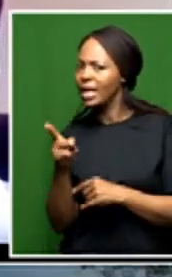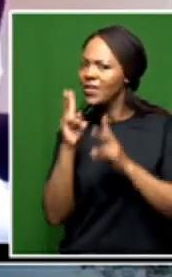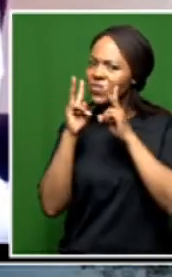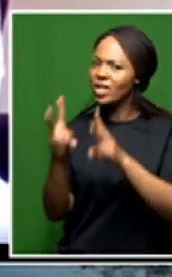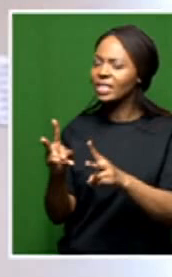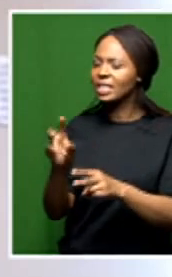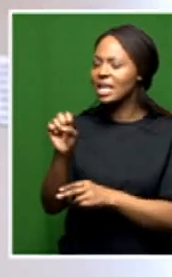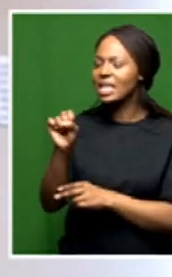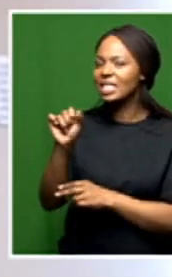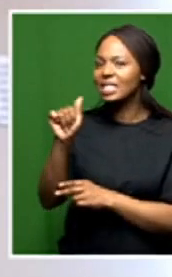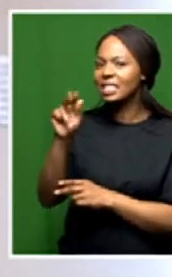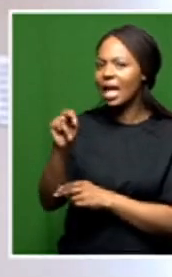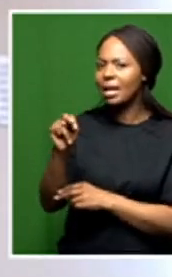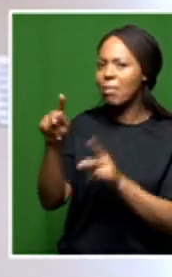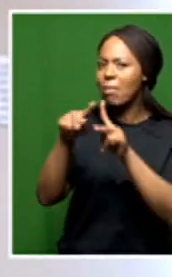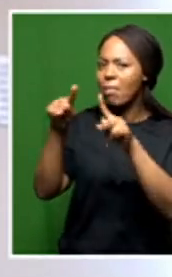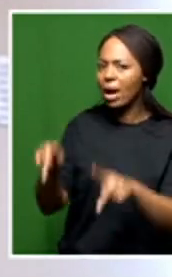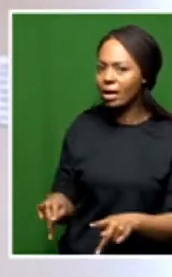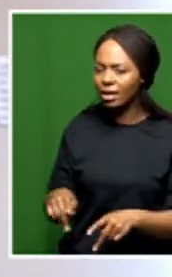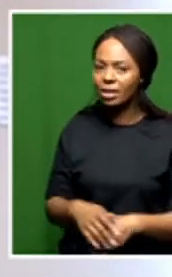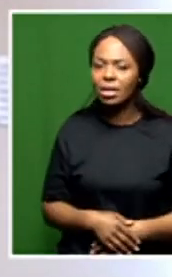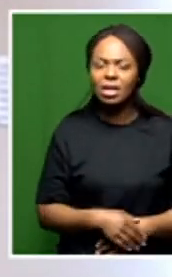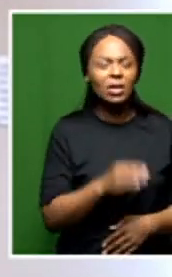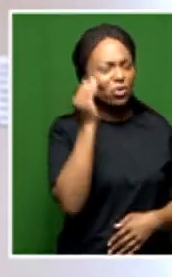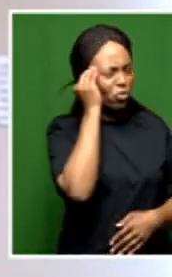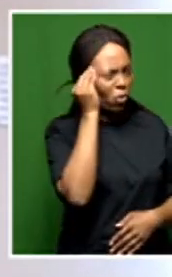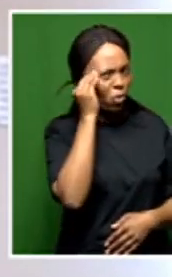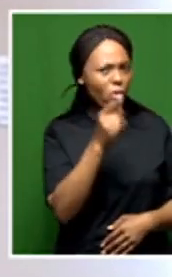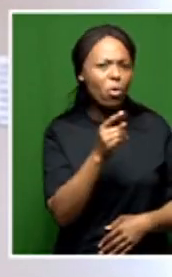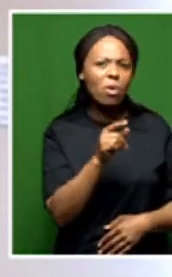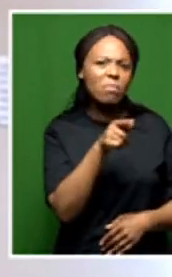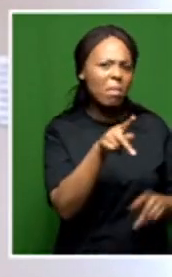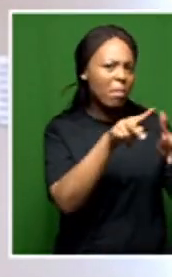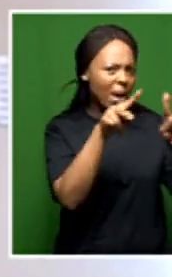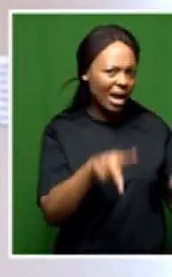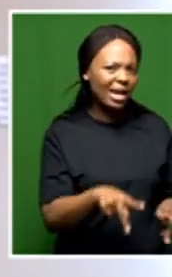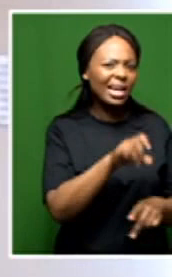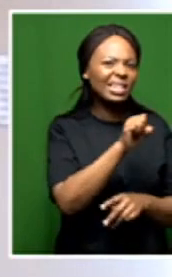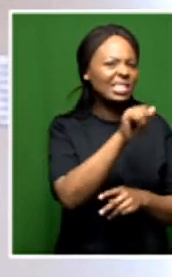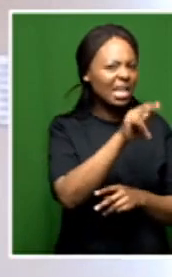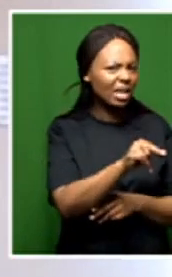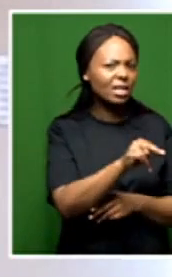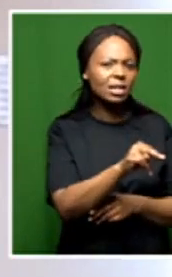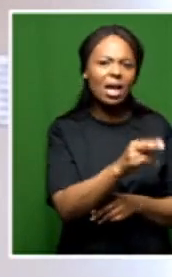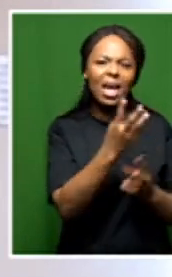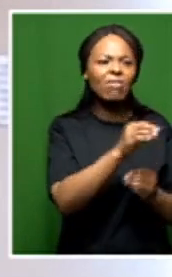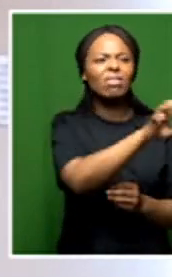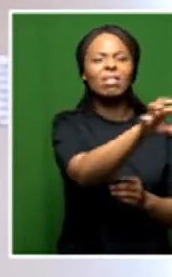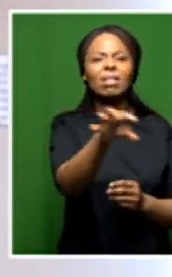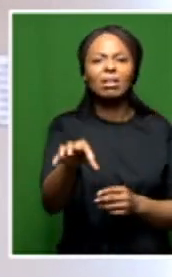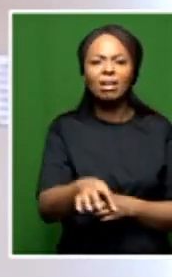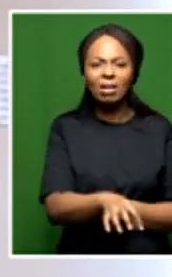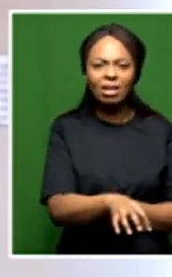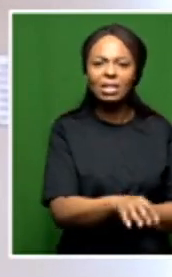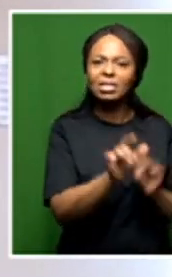SANPark is that our national park are available across 7 provinces in this country, so you can actually visit a national park that is